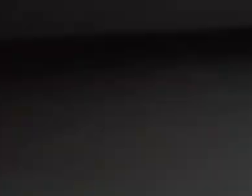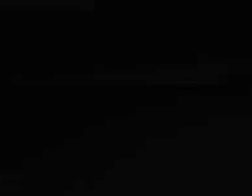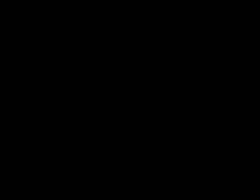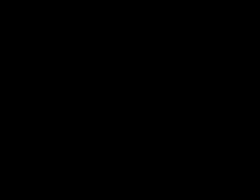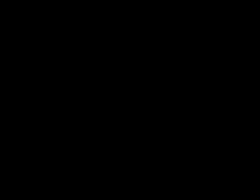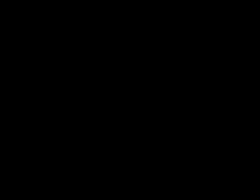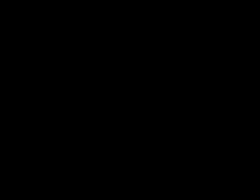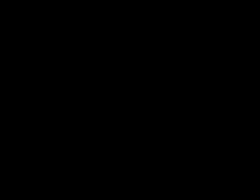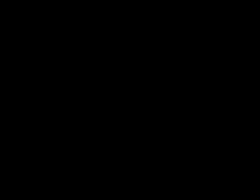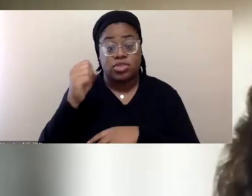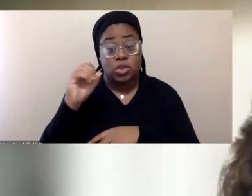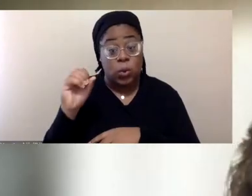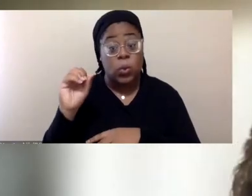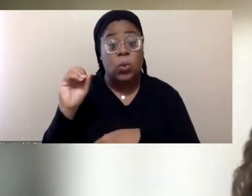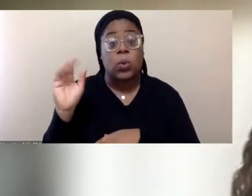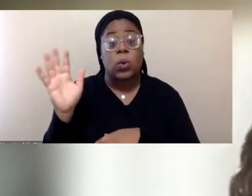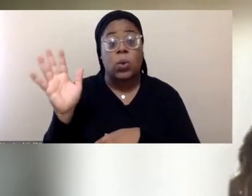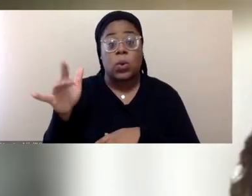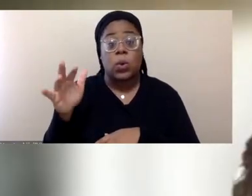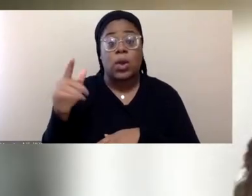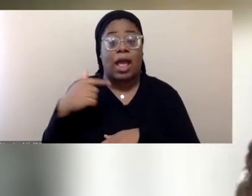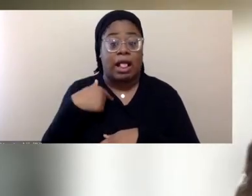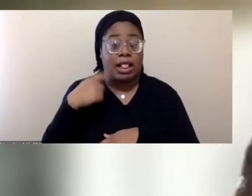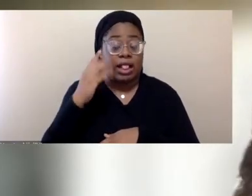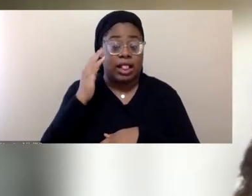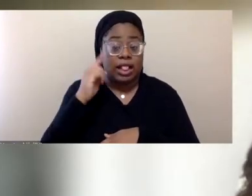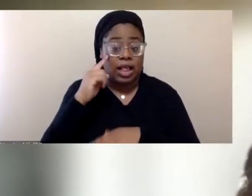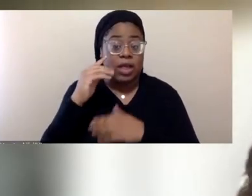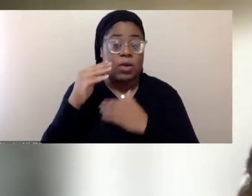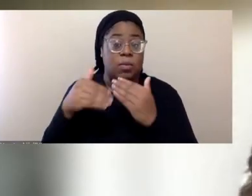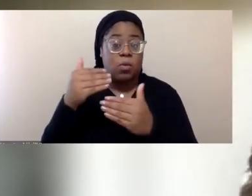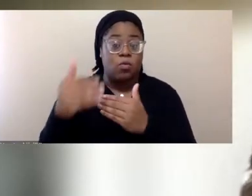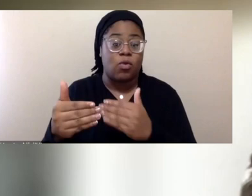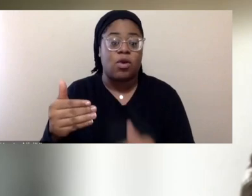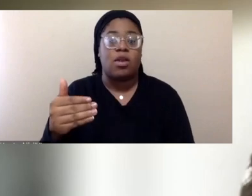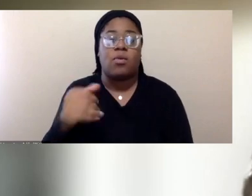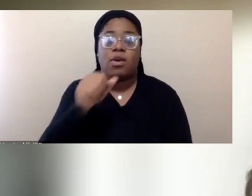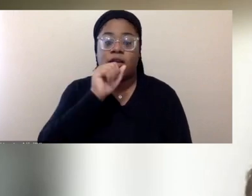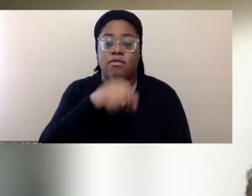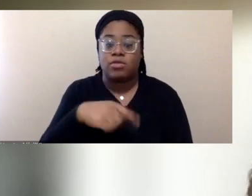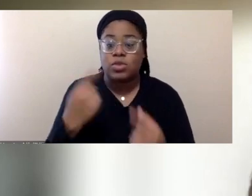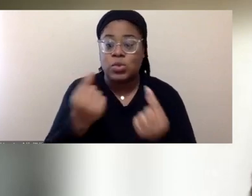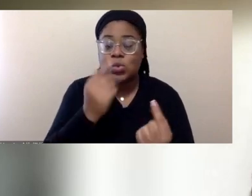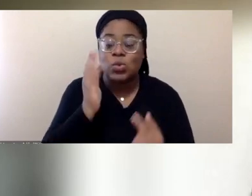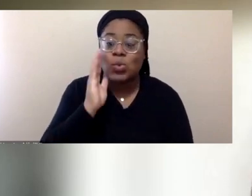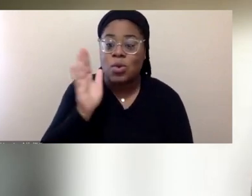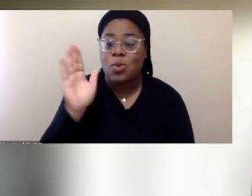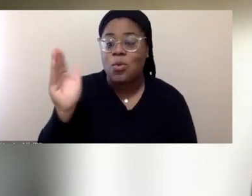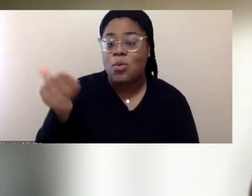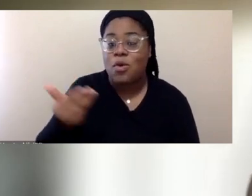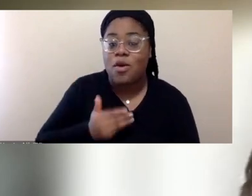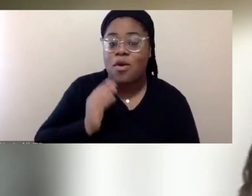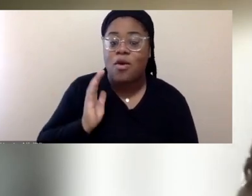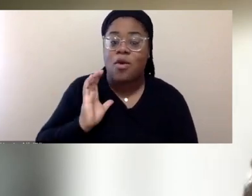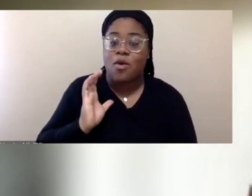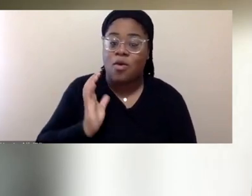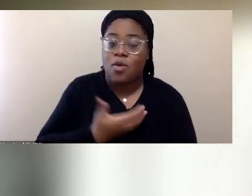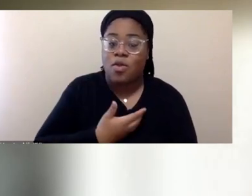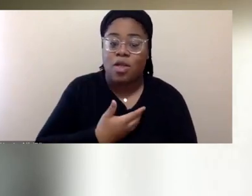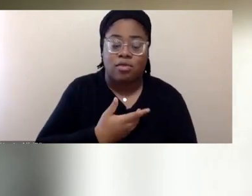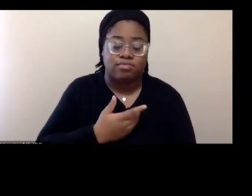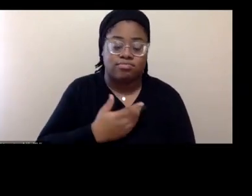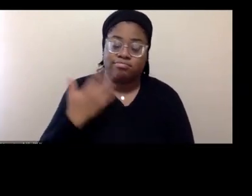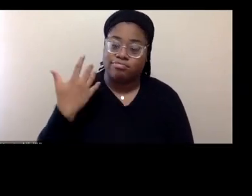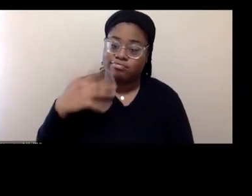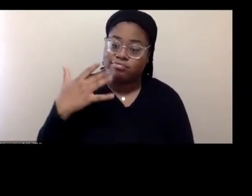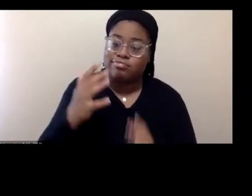much. I think we're going to move forward. And what I'd love to do is welcome all of our esteemed